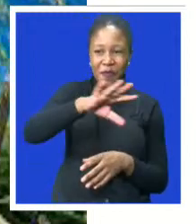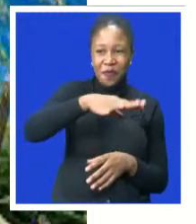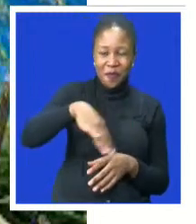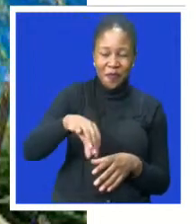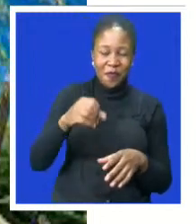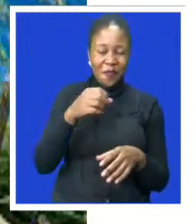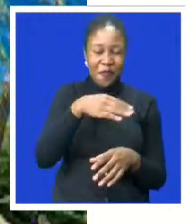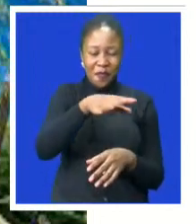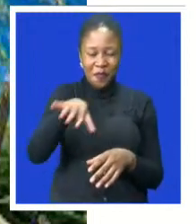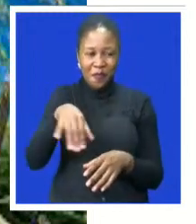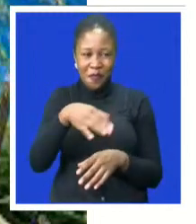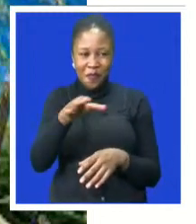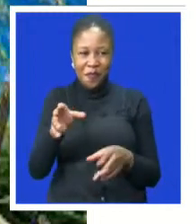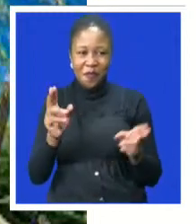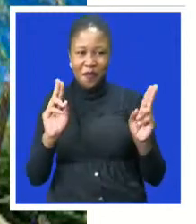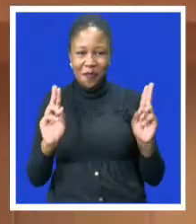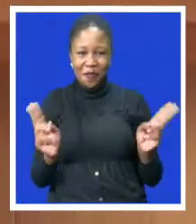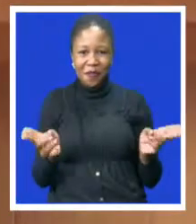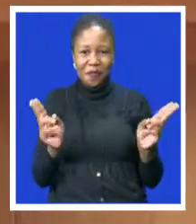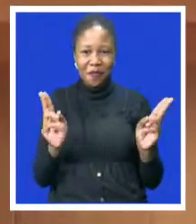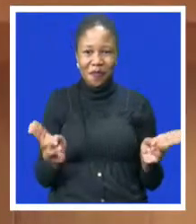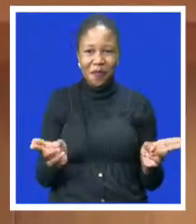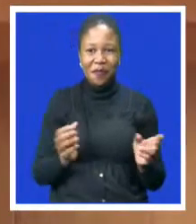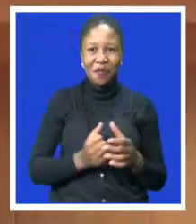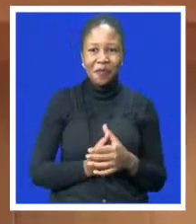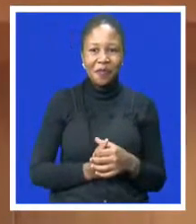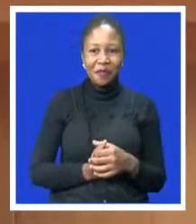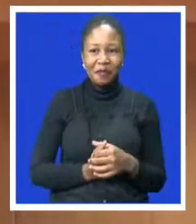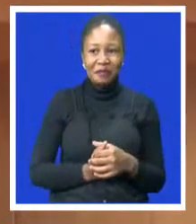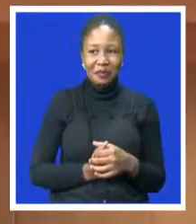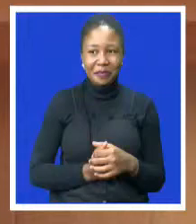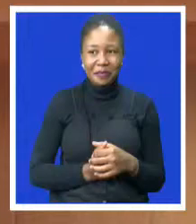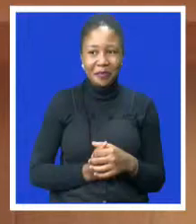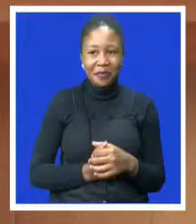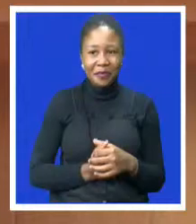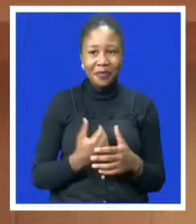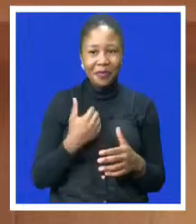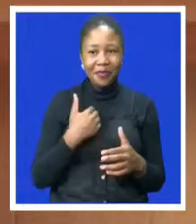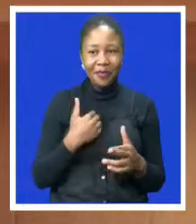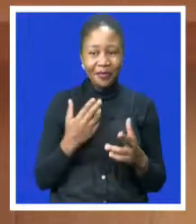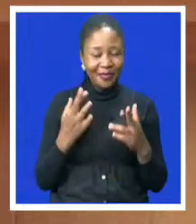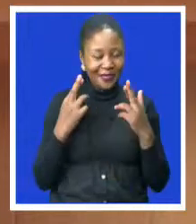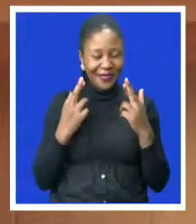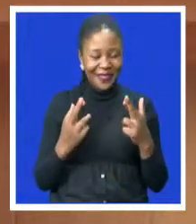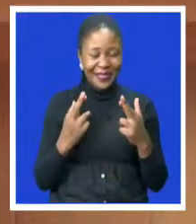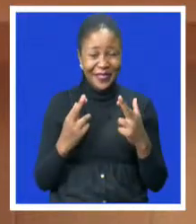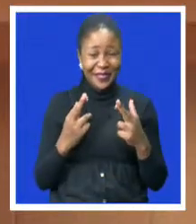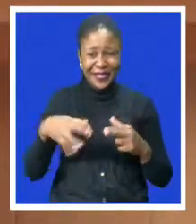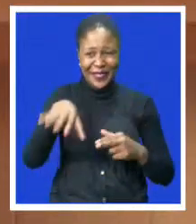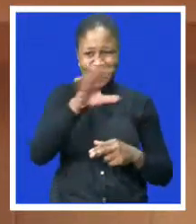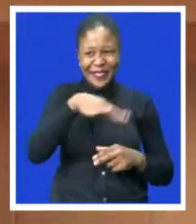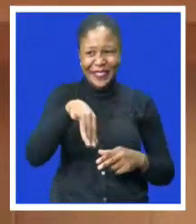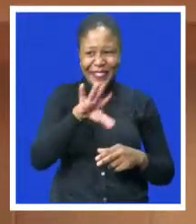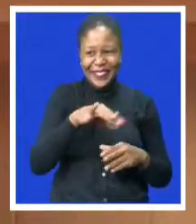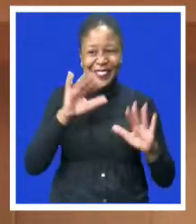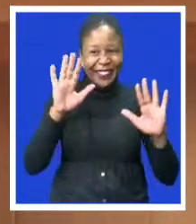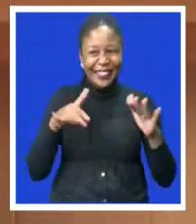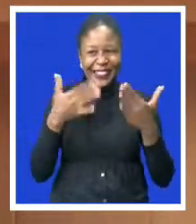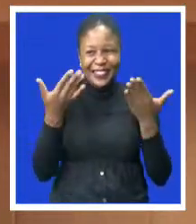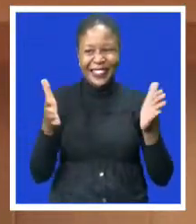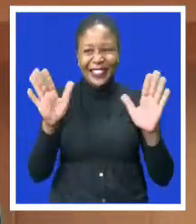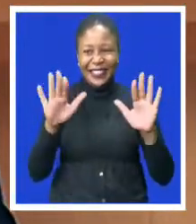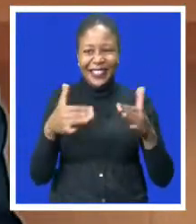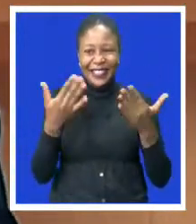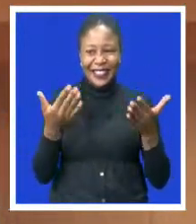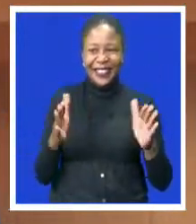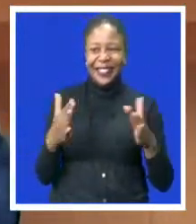nature. Alright. I hope, Yelena, you were singing this song and you really enjoyed it. Thank you, Lerato,